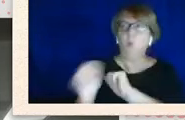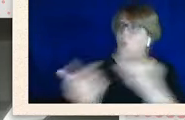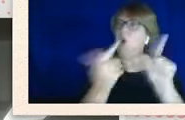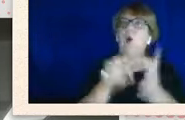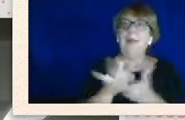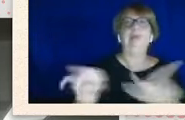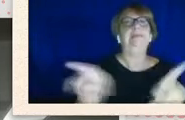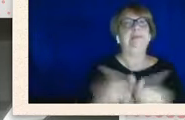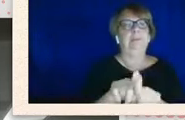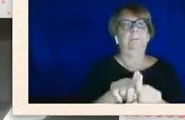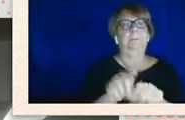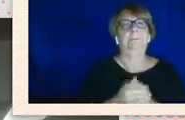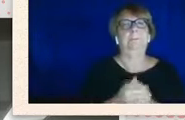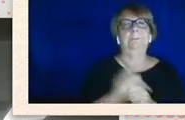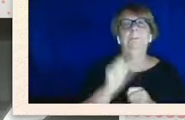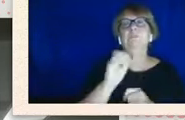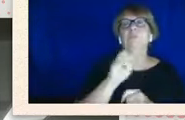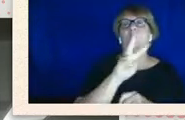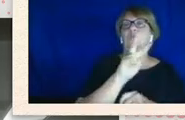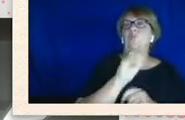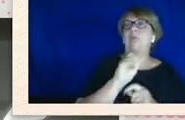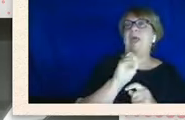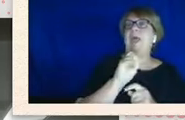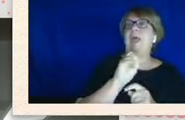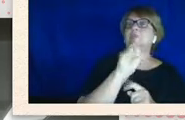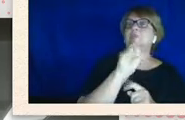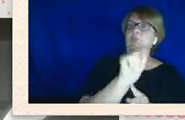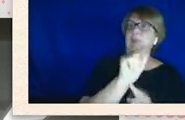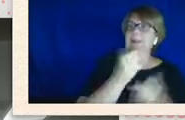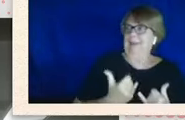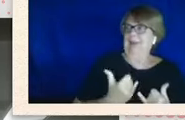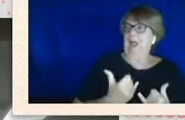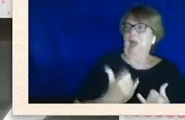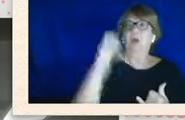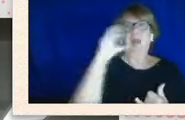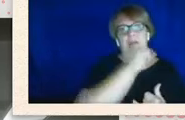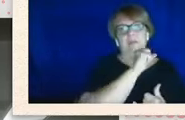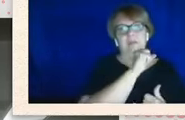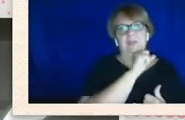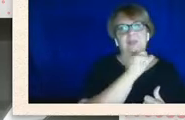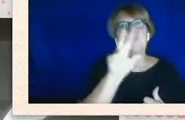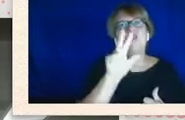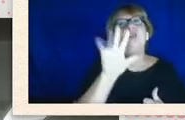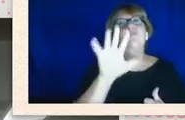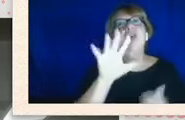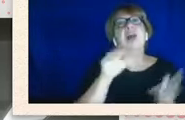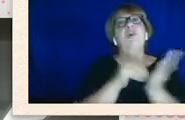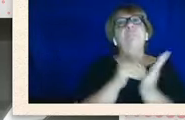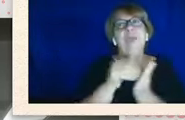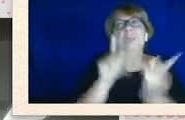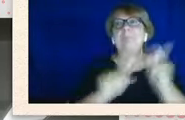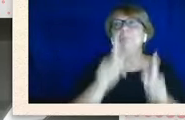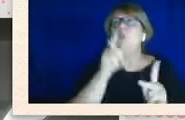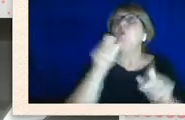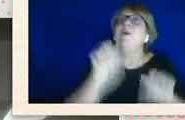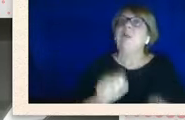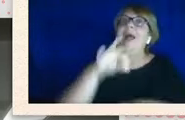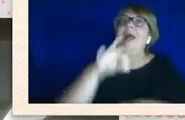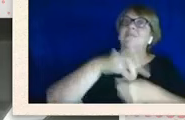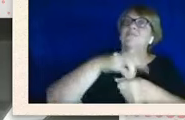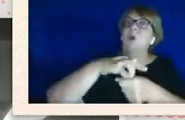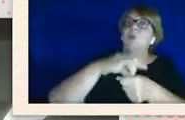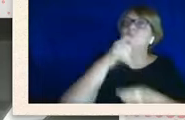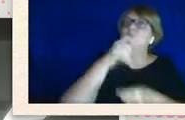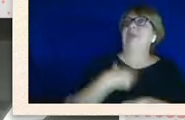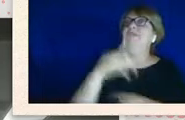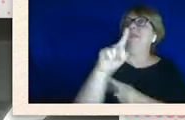in 2020, which is now, we're estimating that there's 35 million eligible voters with disabilities. It's